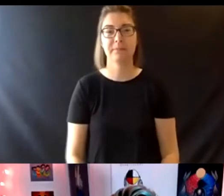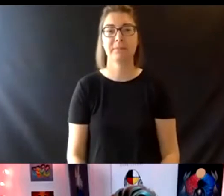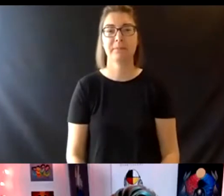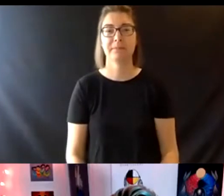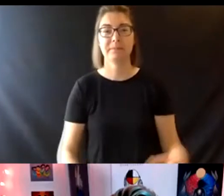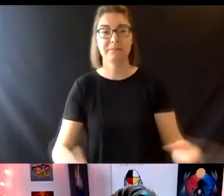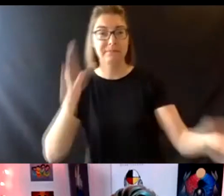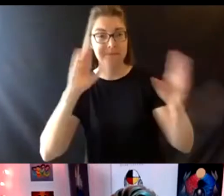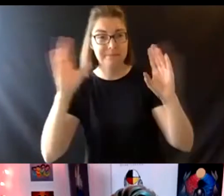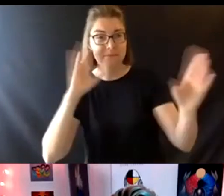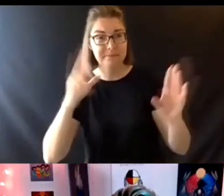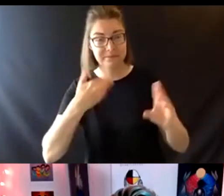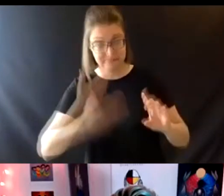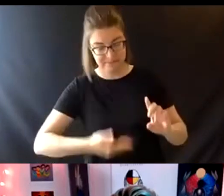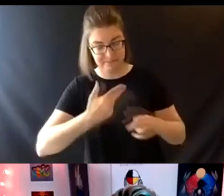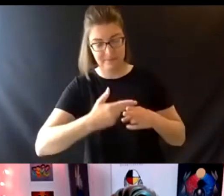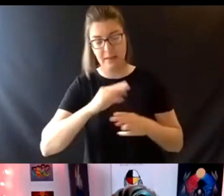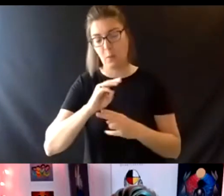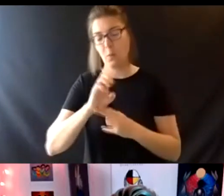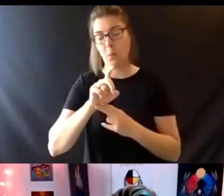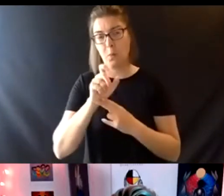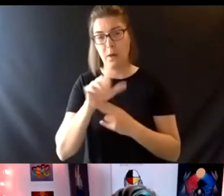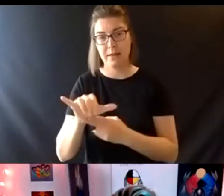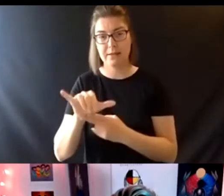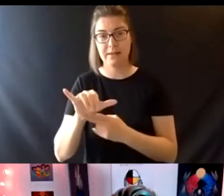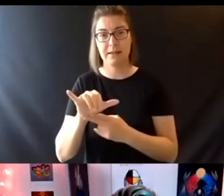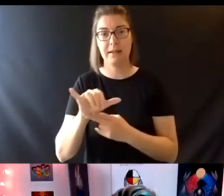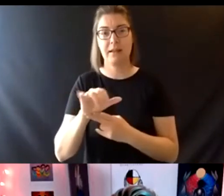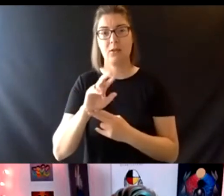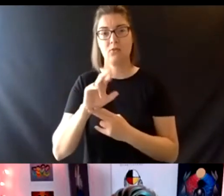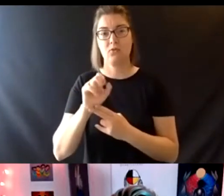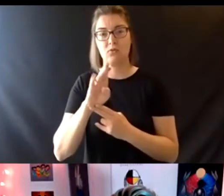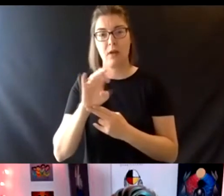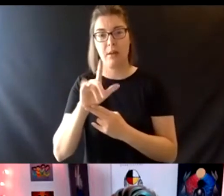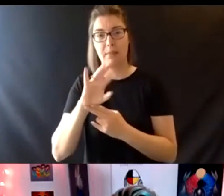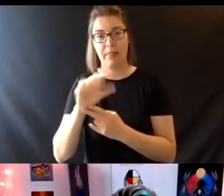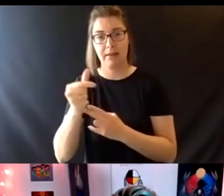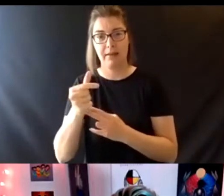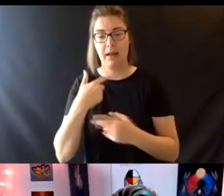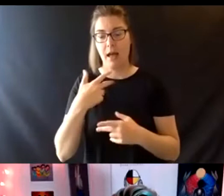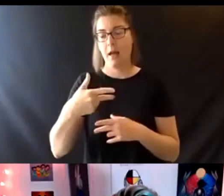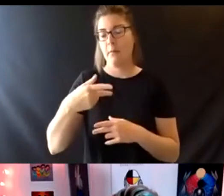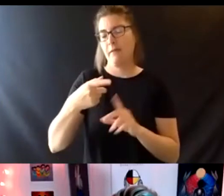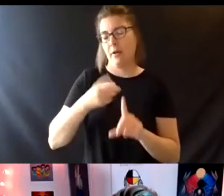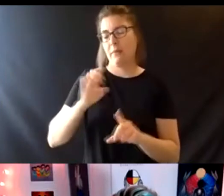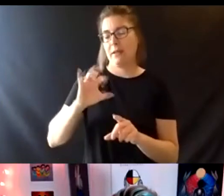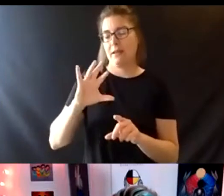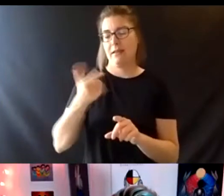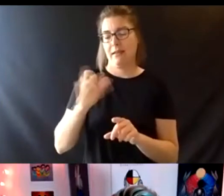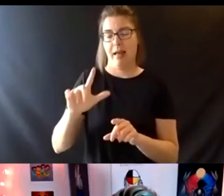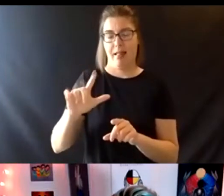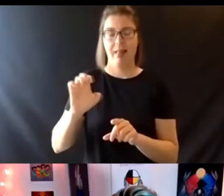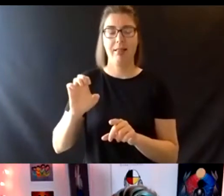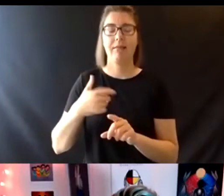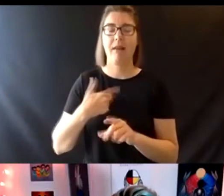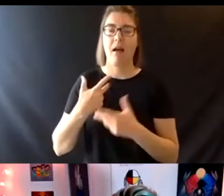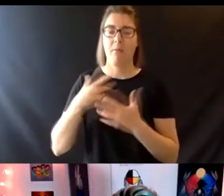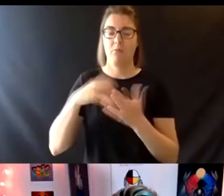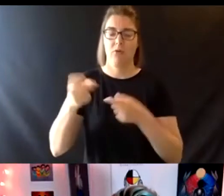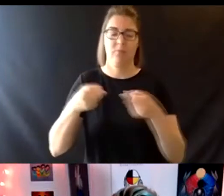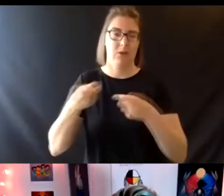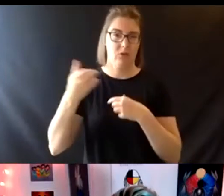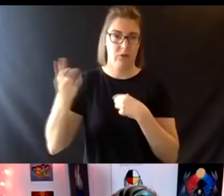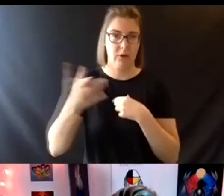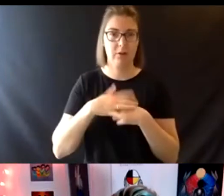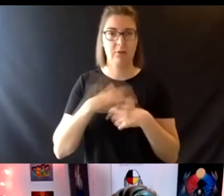Hello, I am Wesley Reibling. I am from EGAL Canada. I'm a project management officer there. And I would like to begin today by